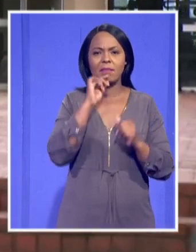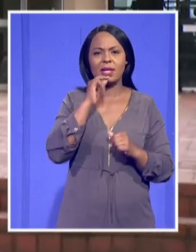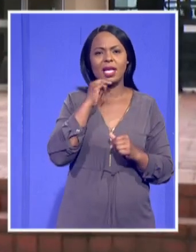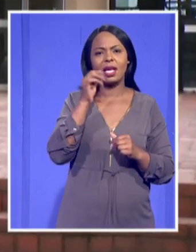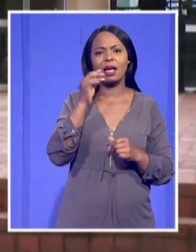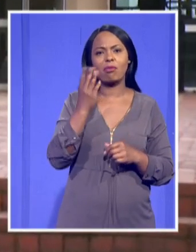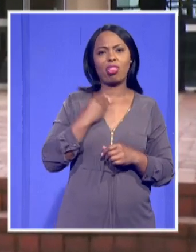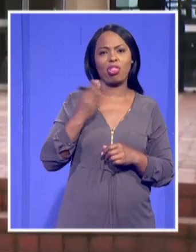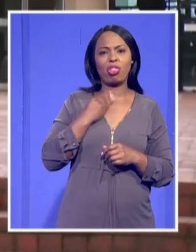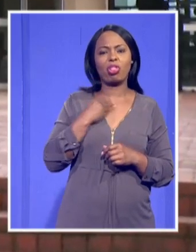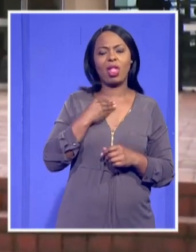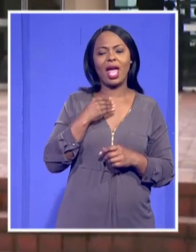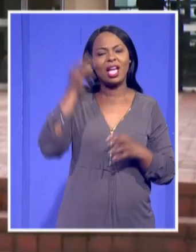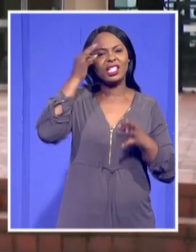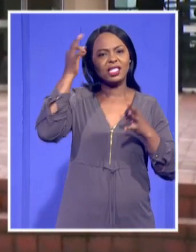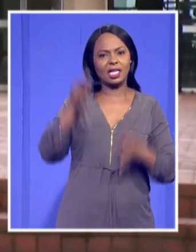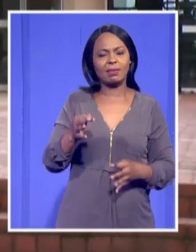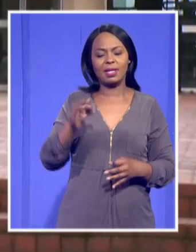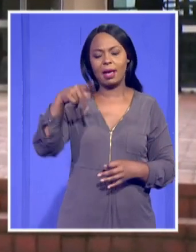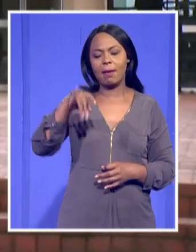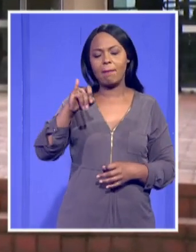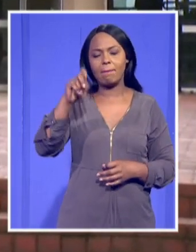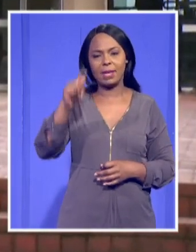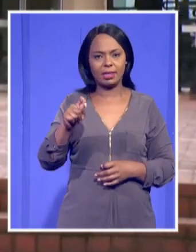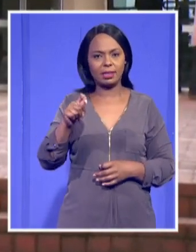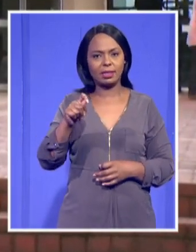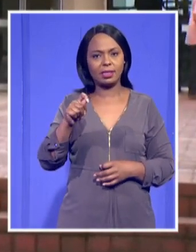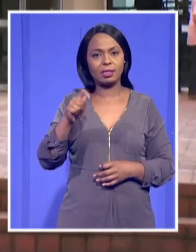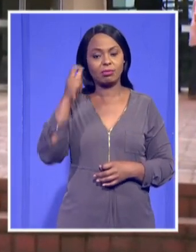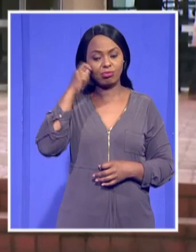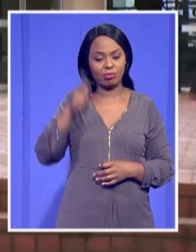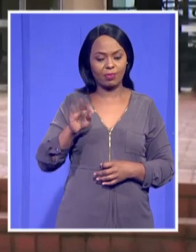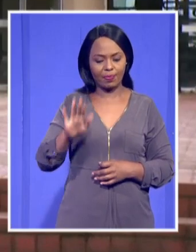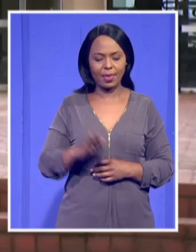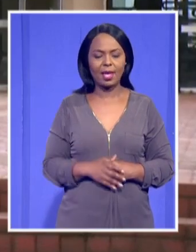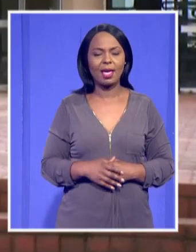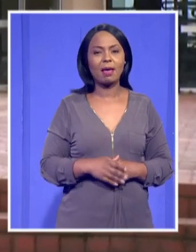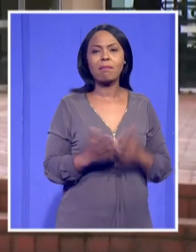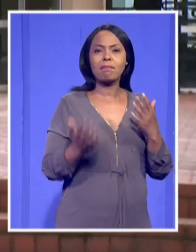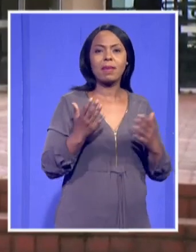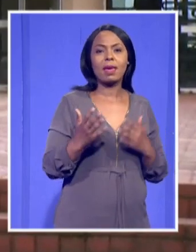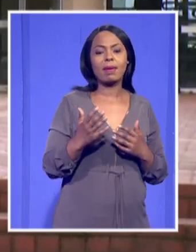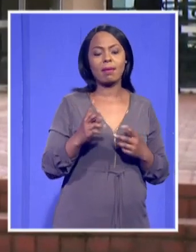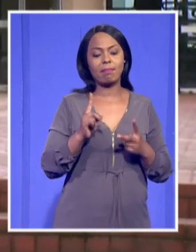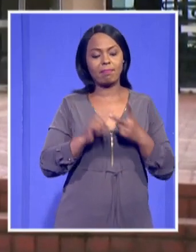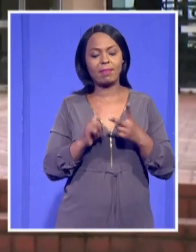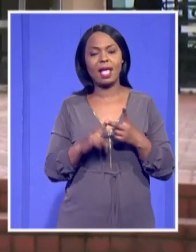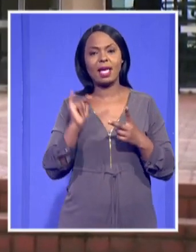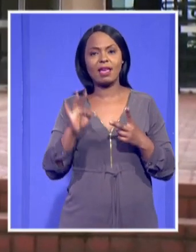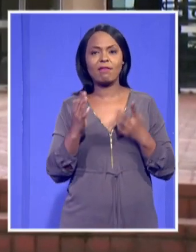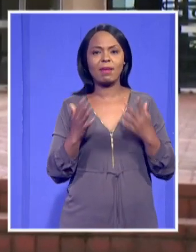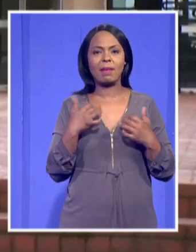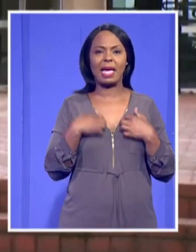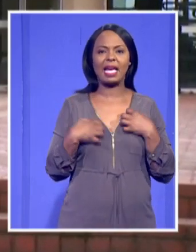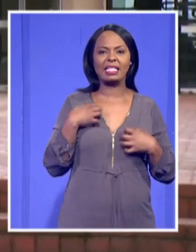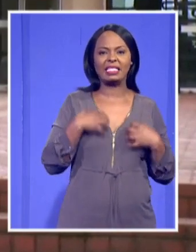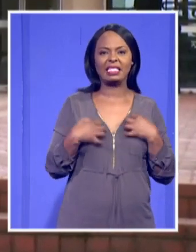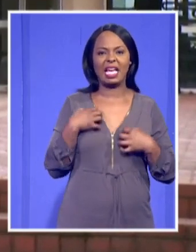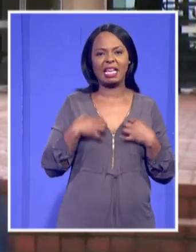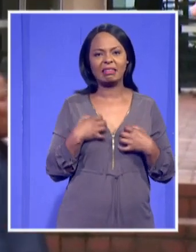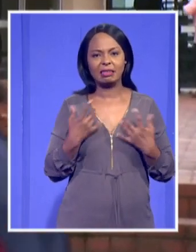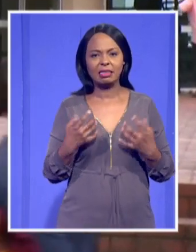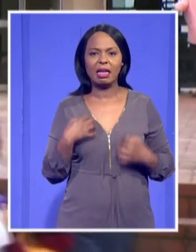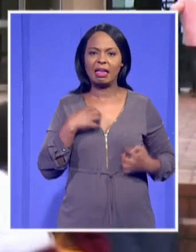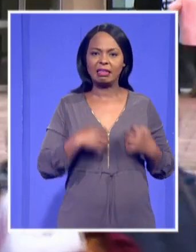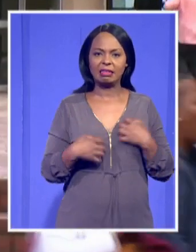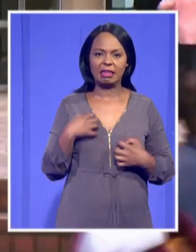judgment on the issue. That's the first thing. Secondly, if indeed there was all this anxiety that this case must start,